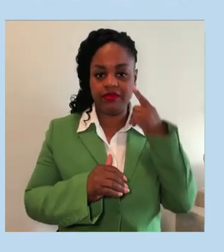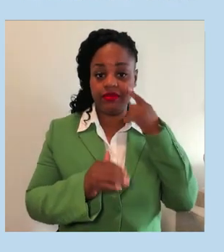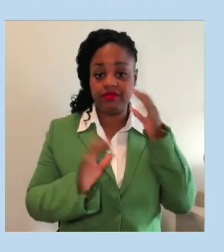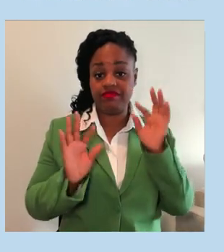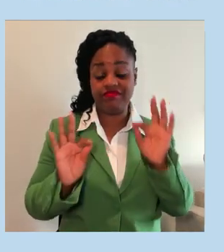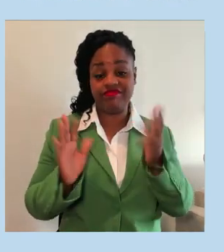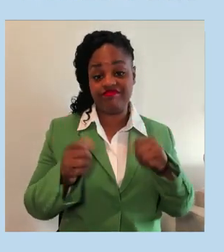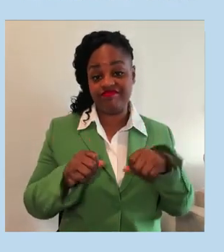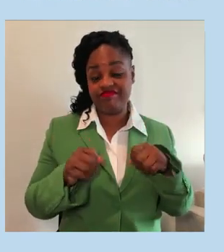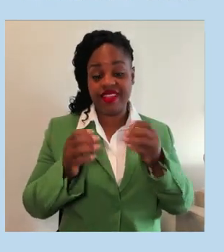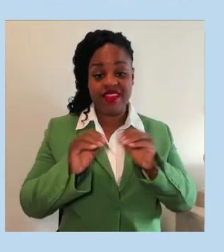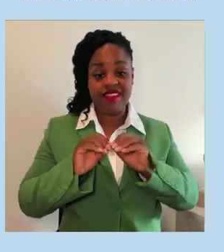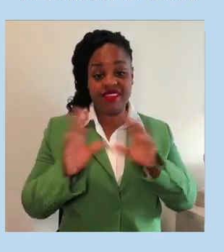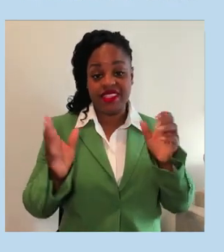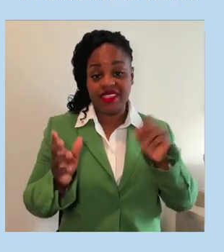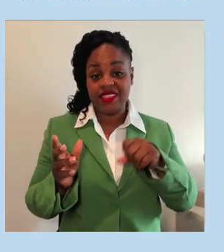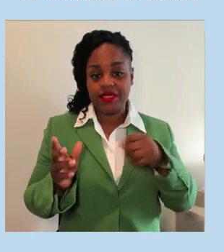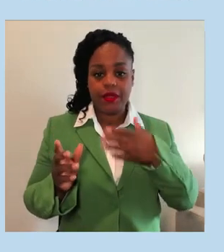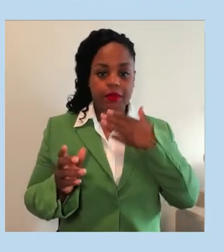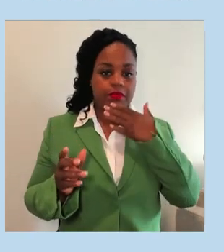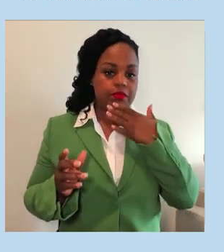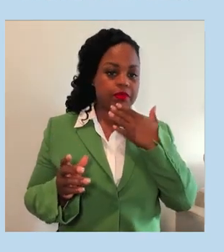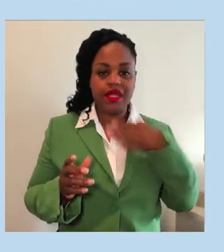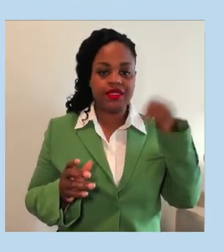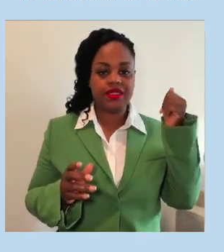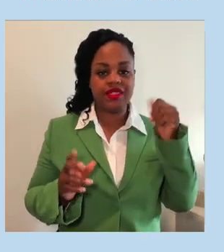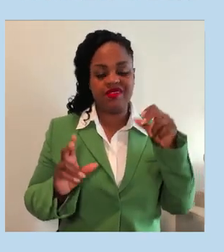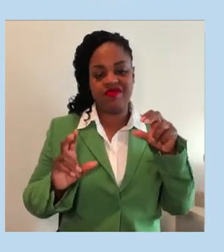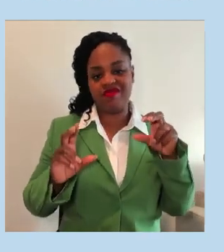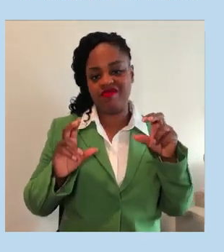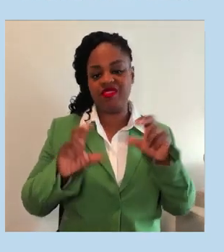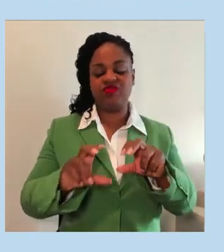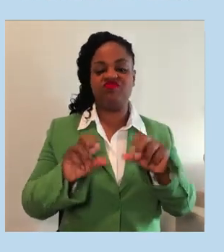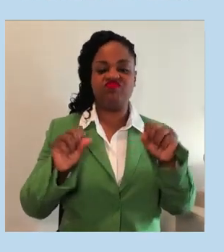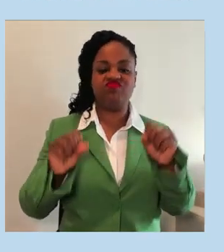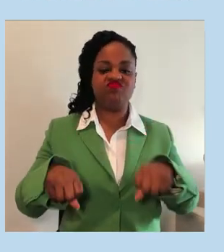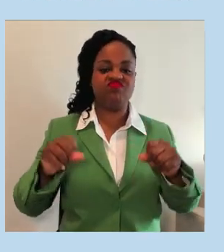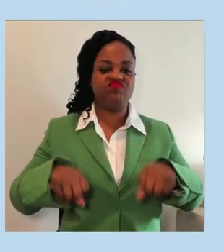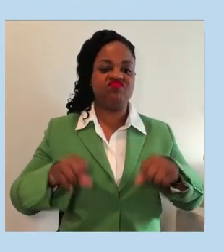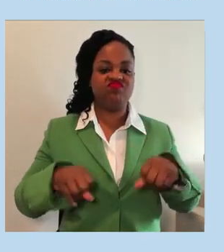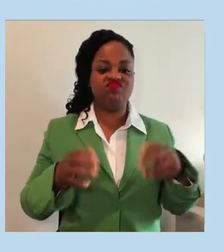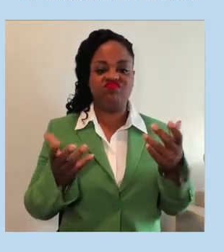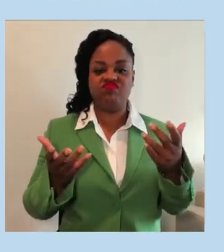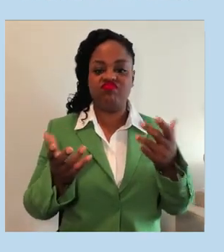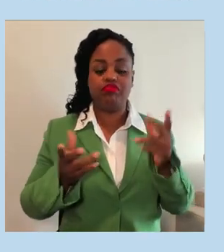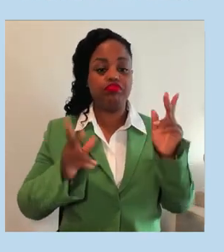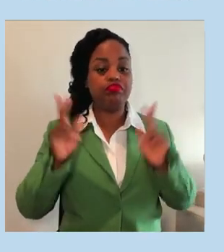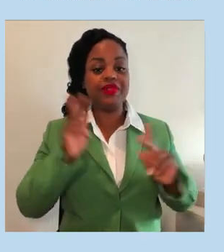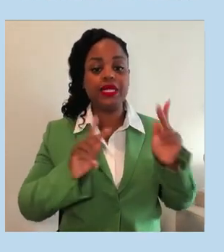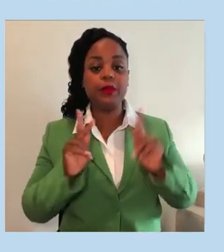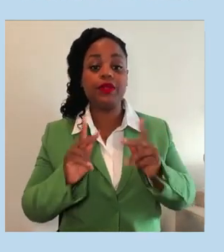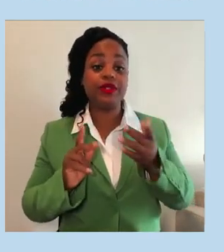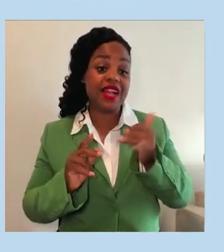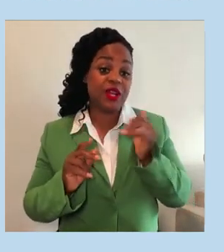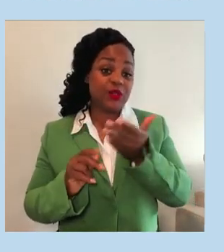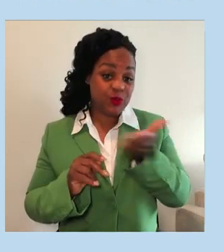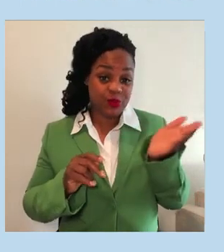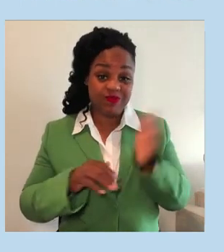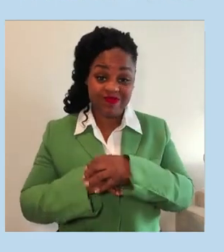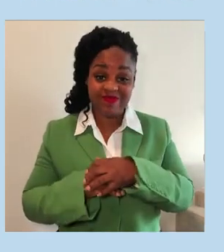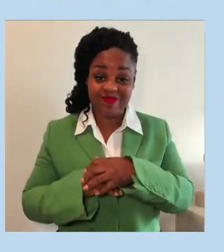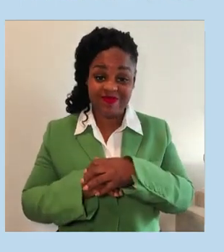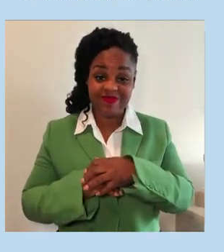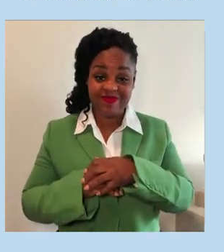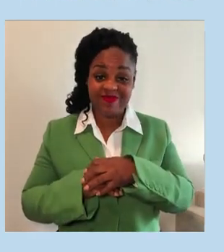best investment we can make is in people like you, women who are doing great work to advance